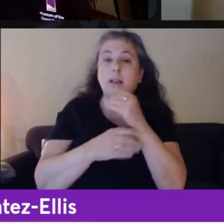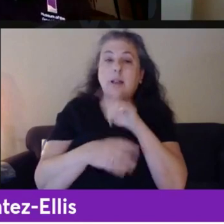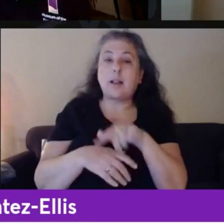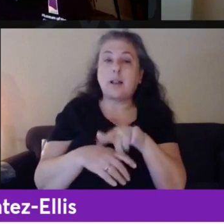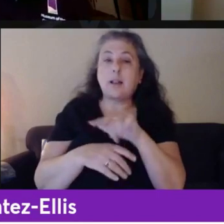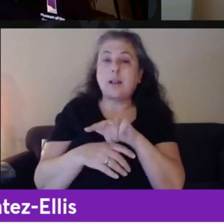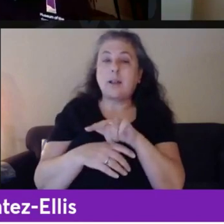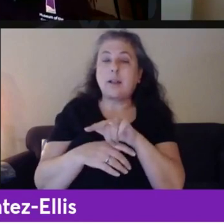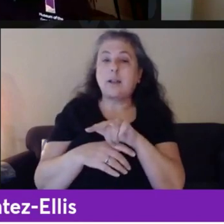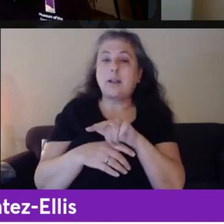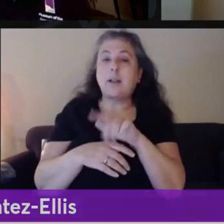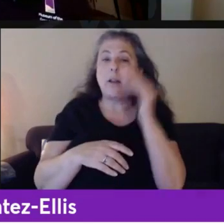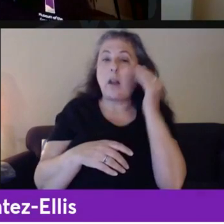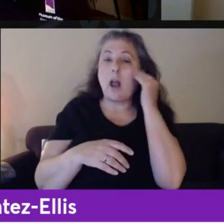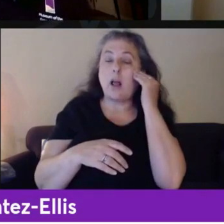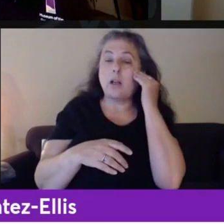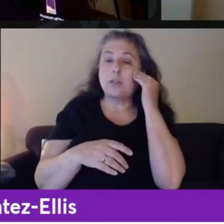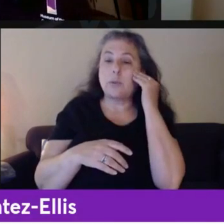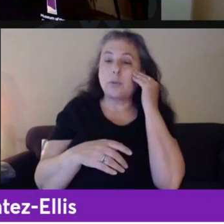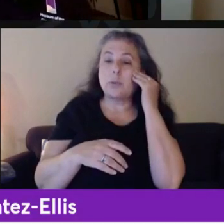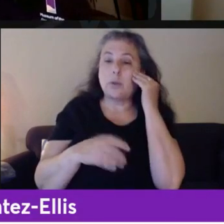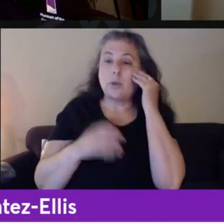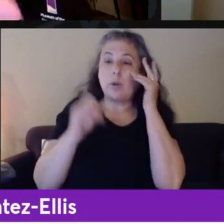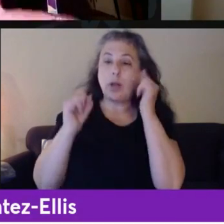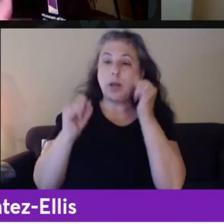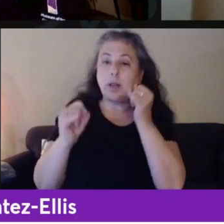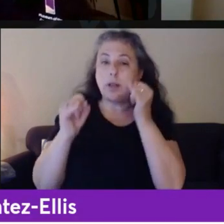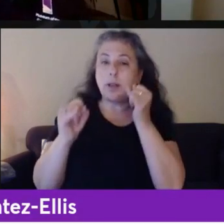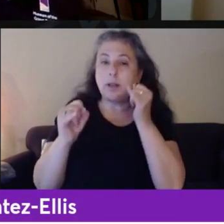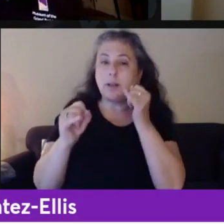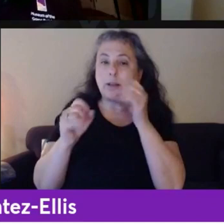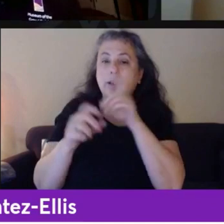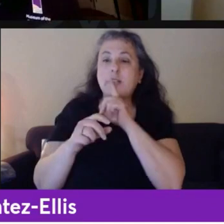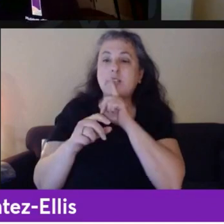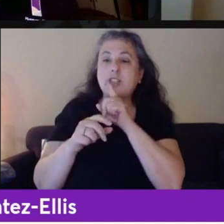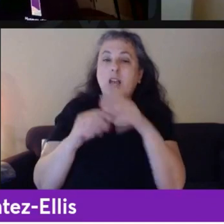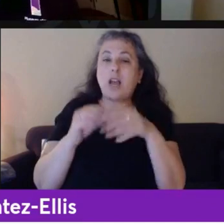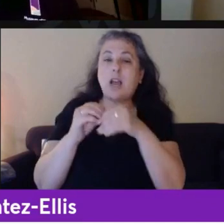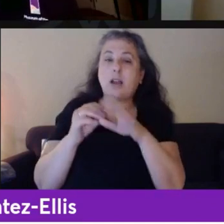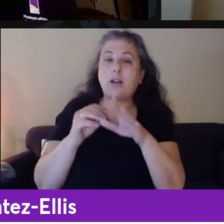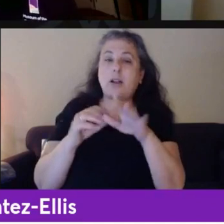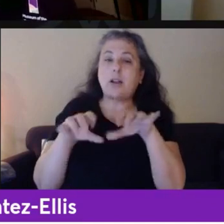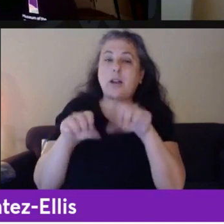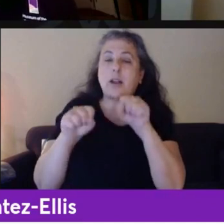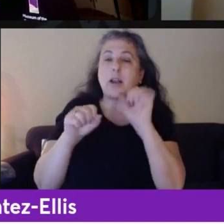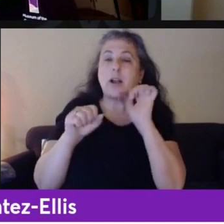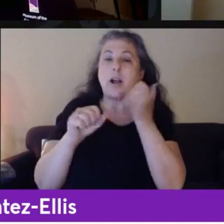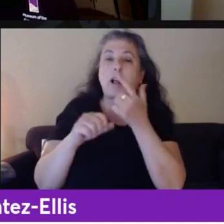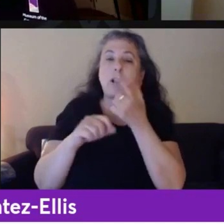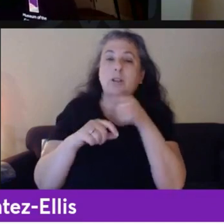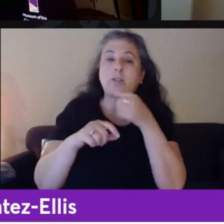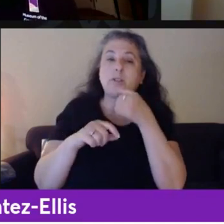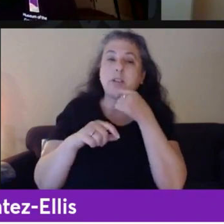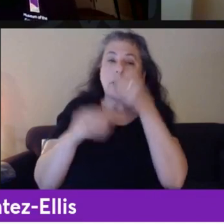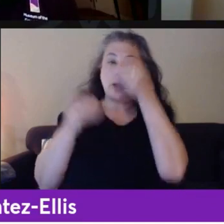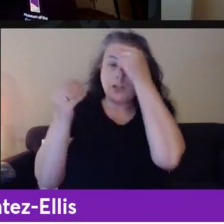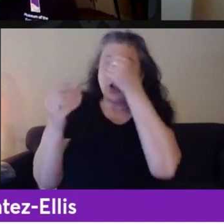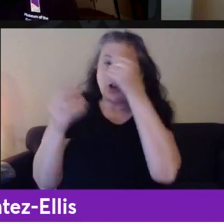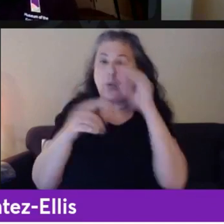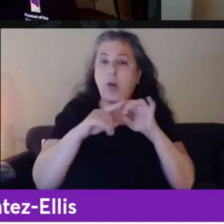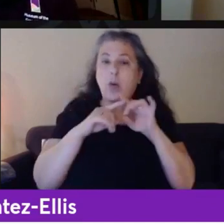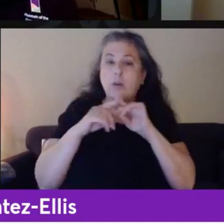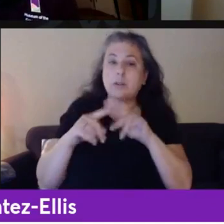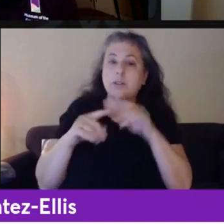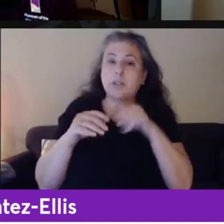very knowledgeable individual. And she also, she added, she will take all that you have said and share it with others in